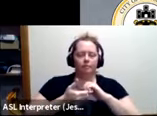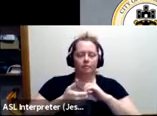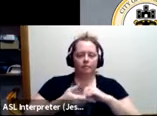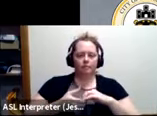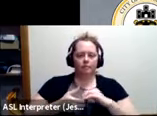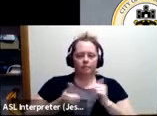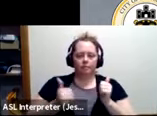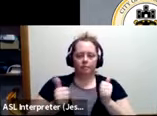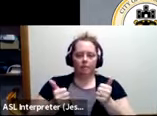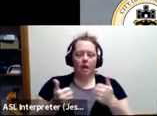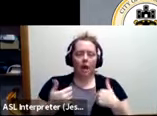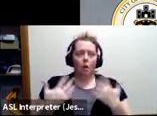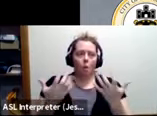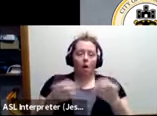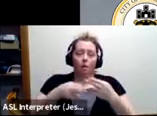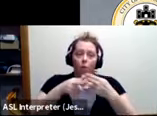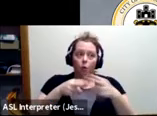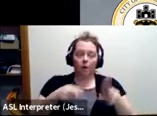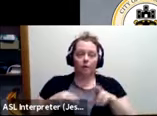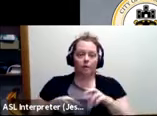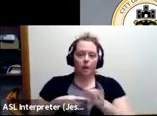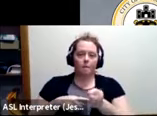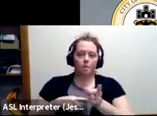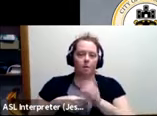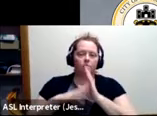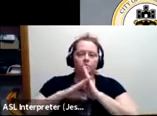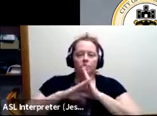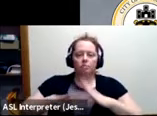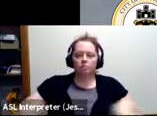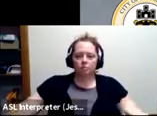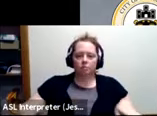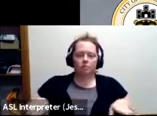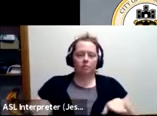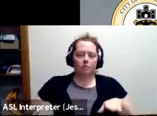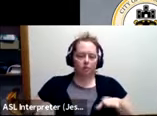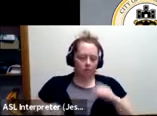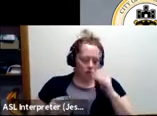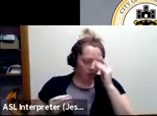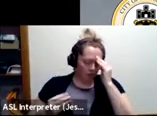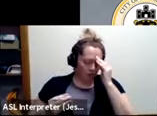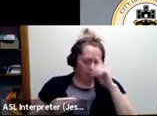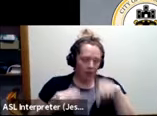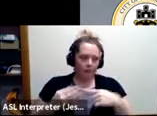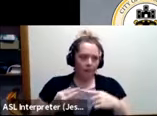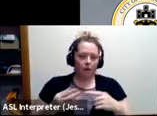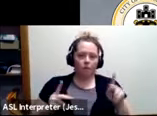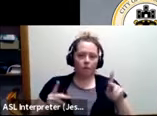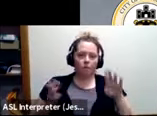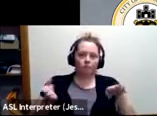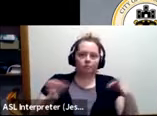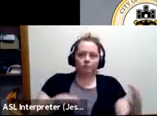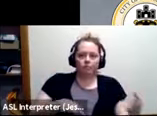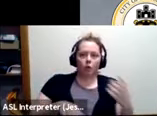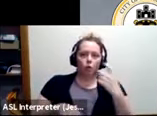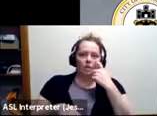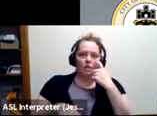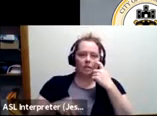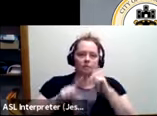now for all the lives that we've lost recently in different communities, but that are equally important to us.